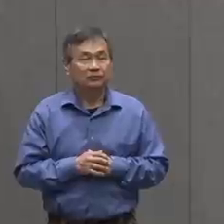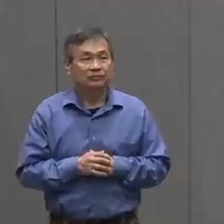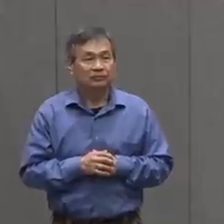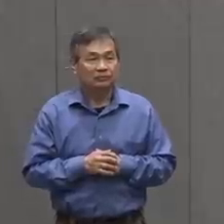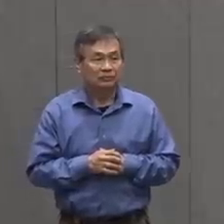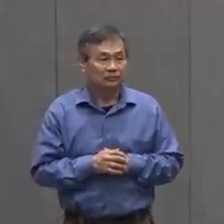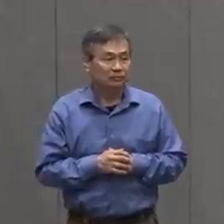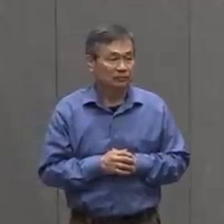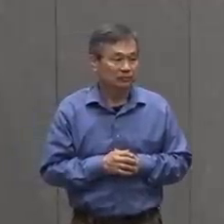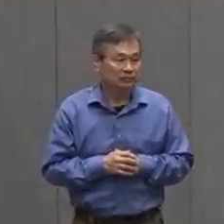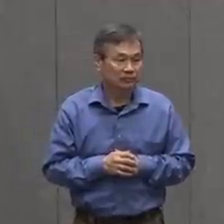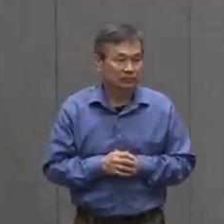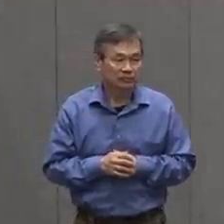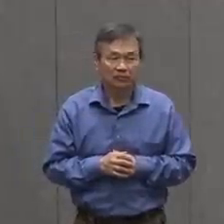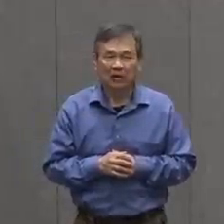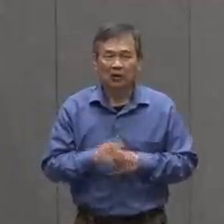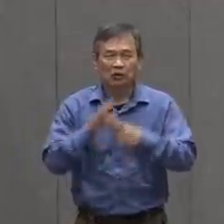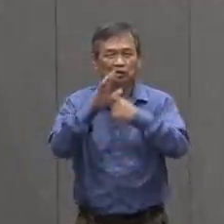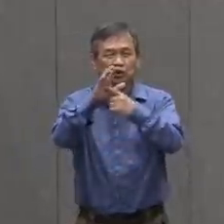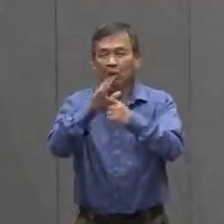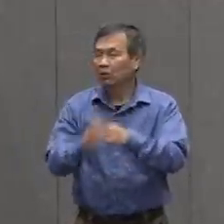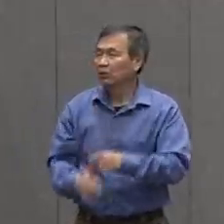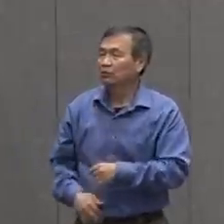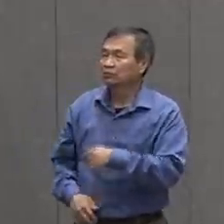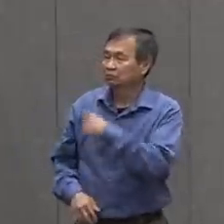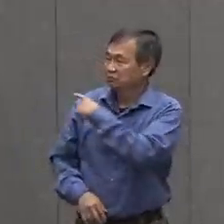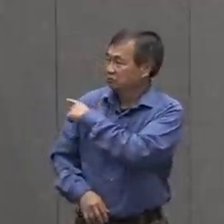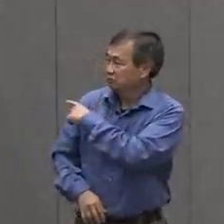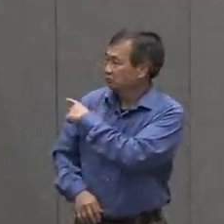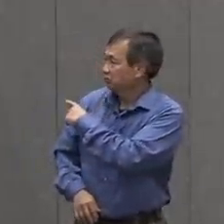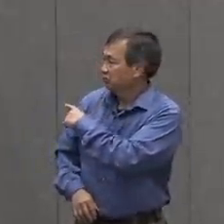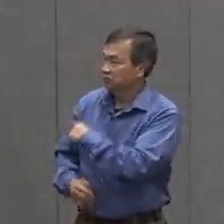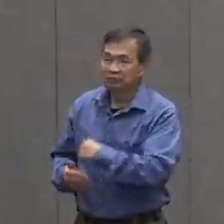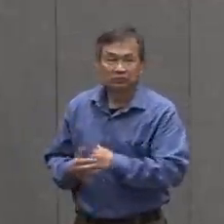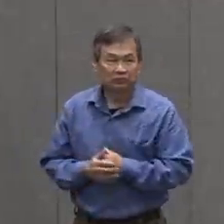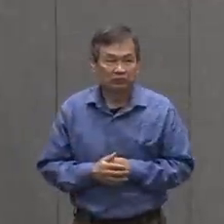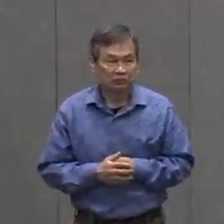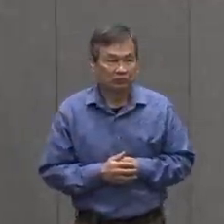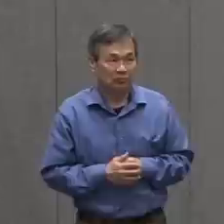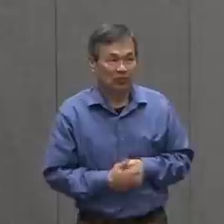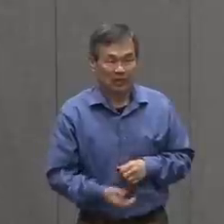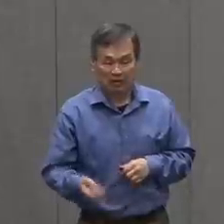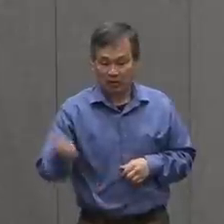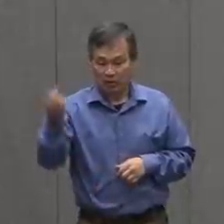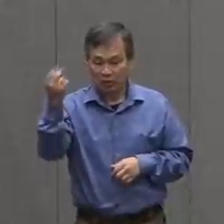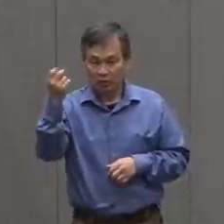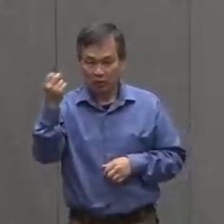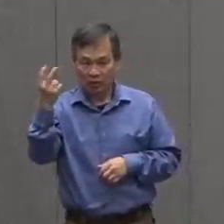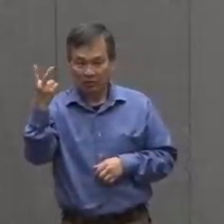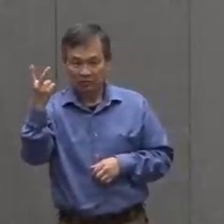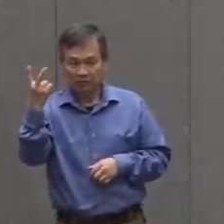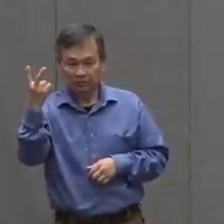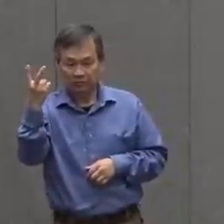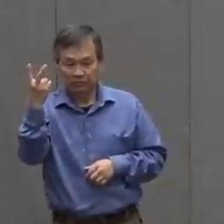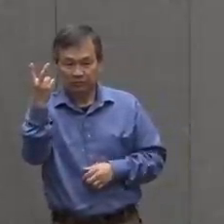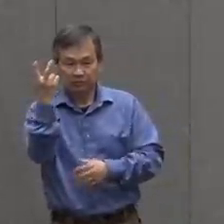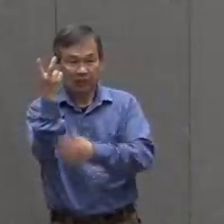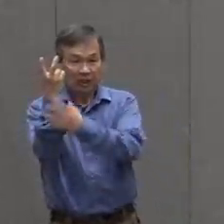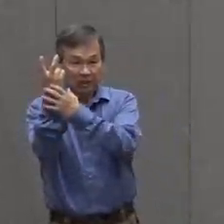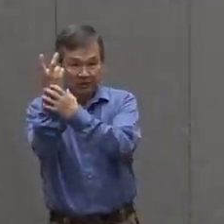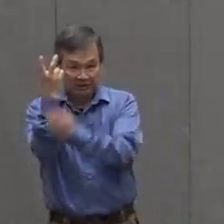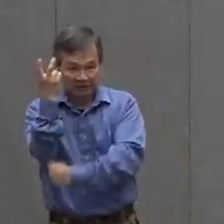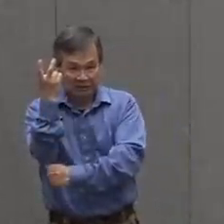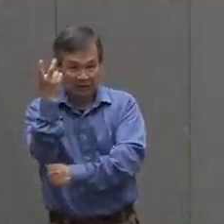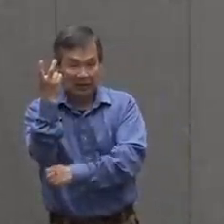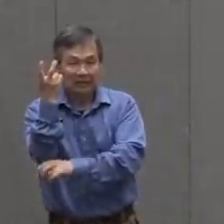Let me write that on the board. When I have 12 stickers and I take away